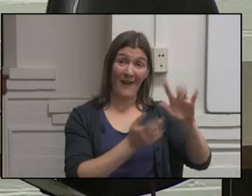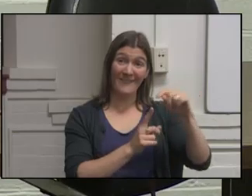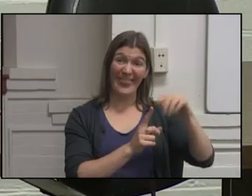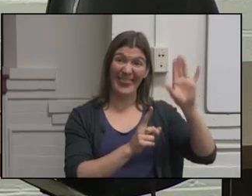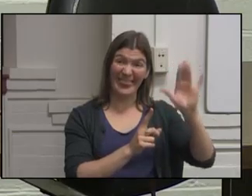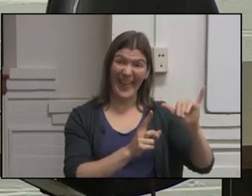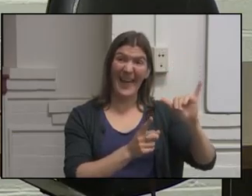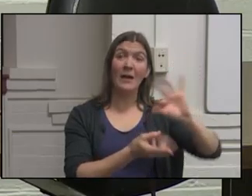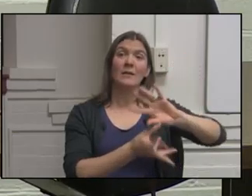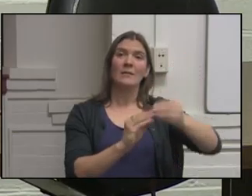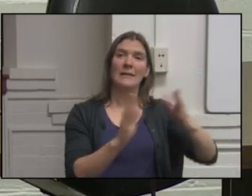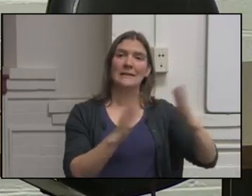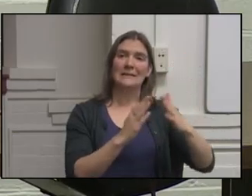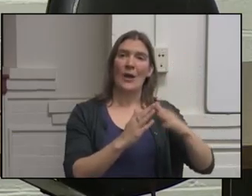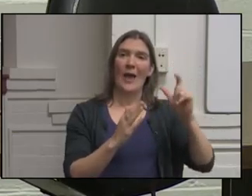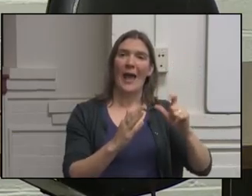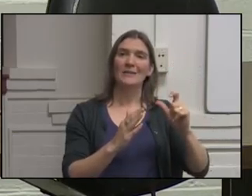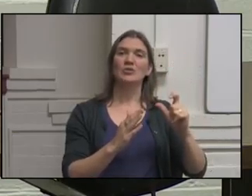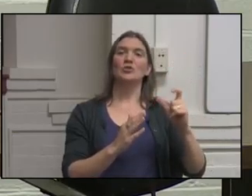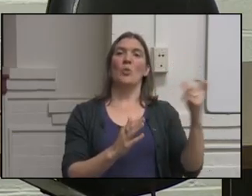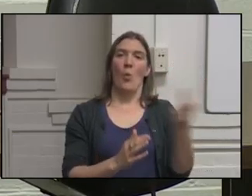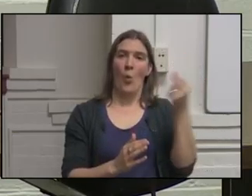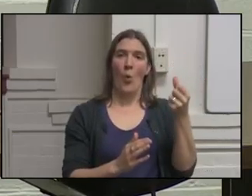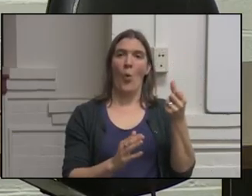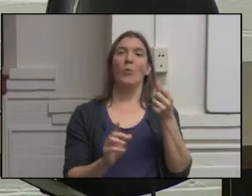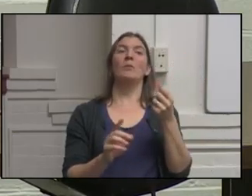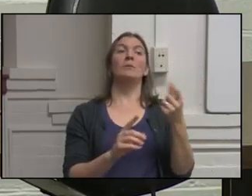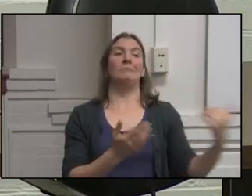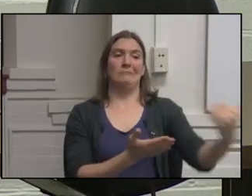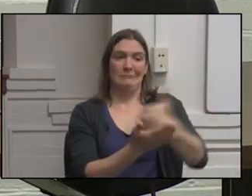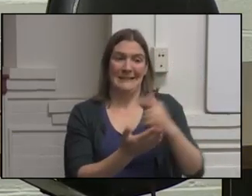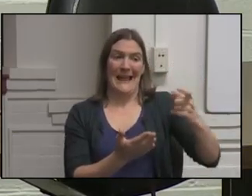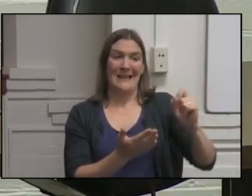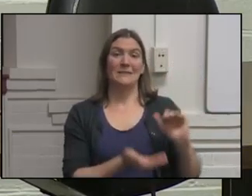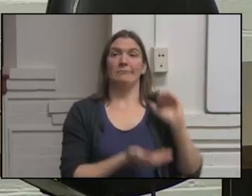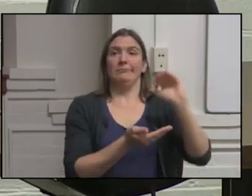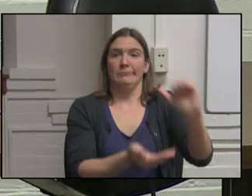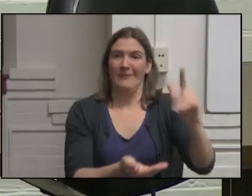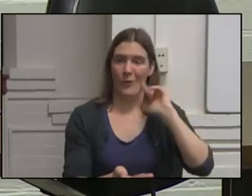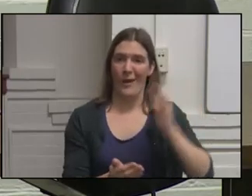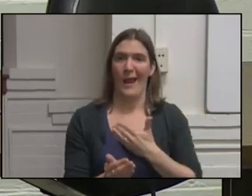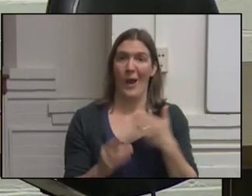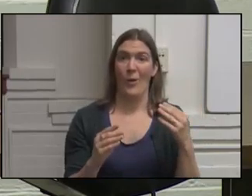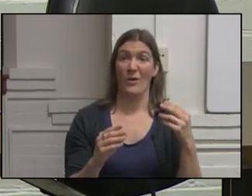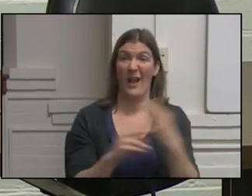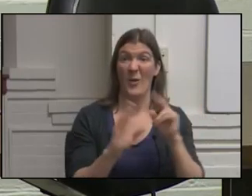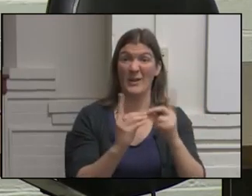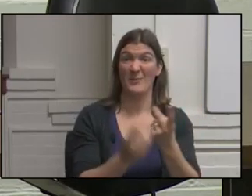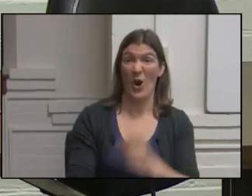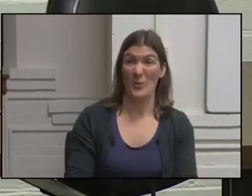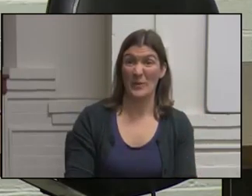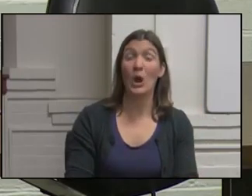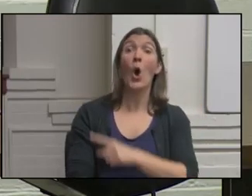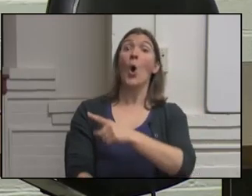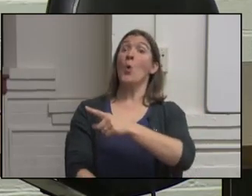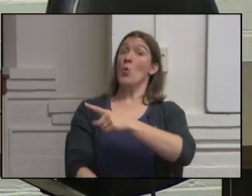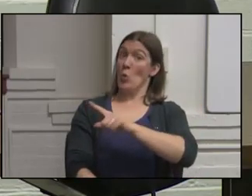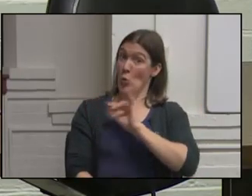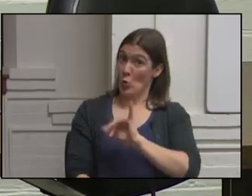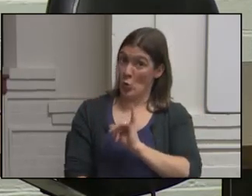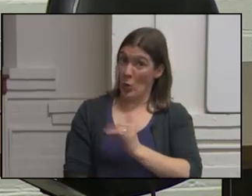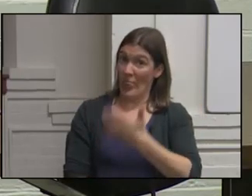$1,951.145. That's the amount the town has to appropriate from taxes for the Highway Department. So thank you for explaining